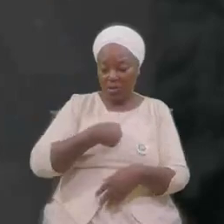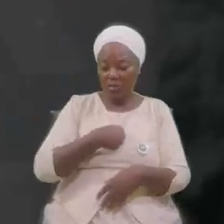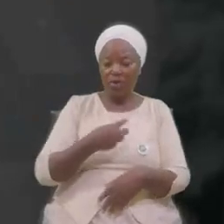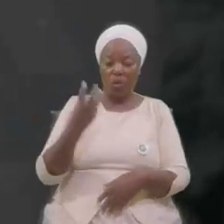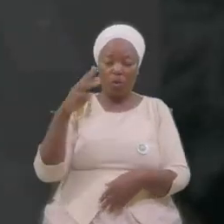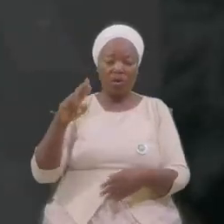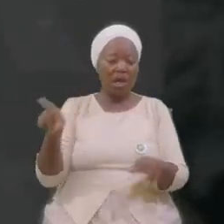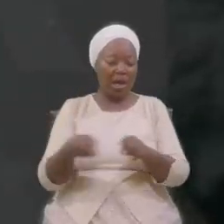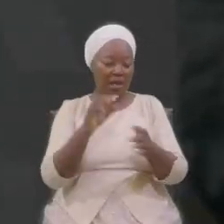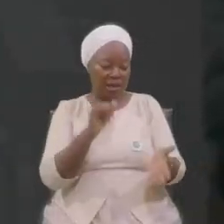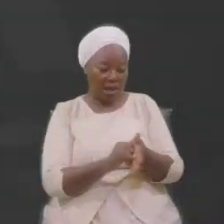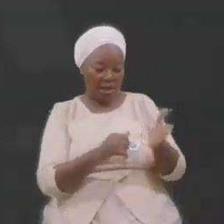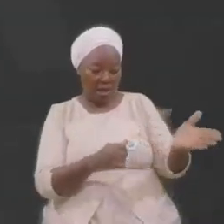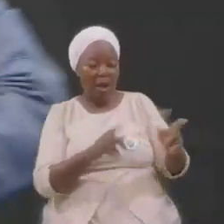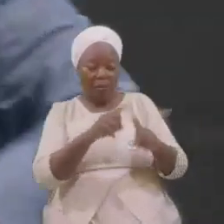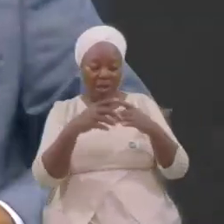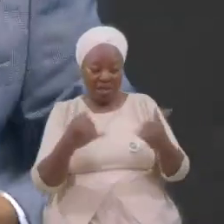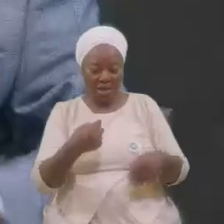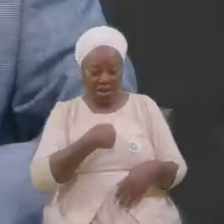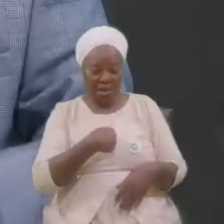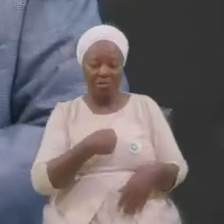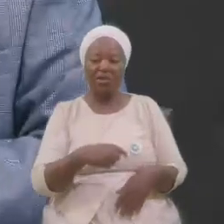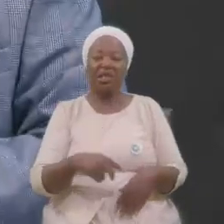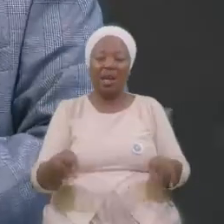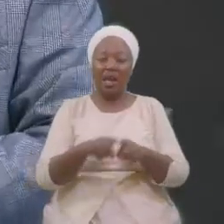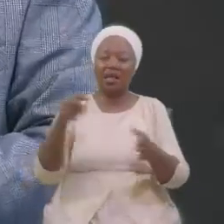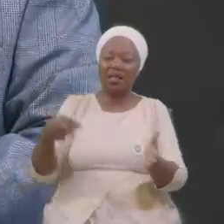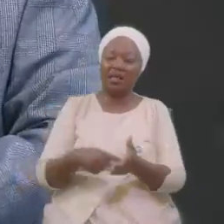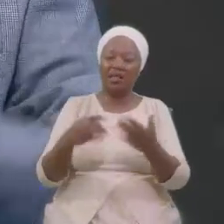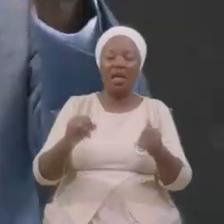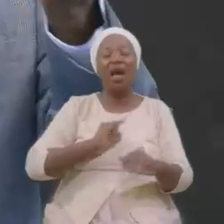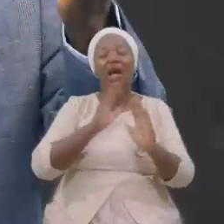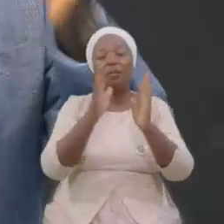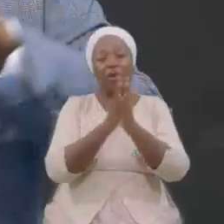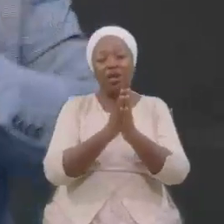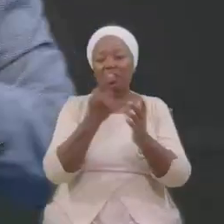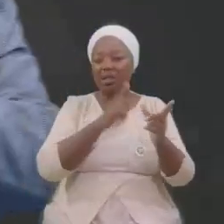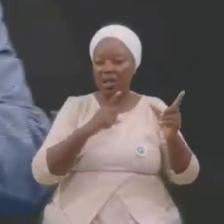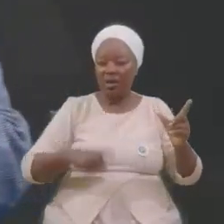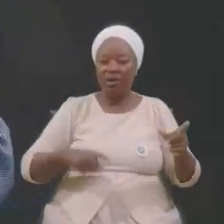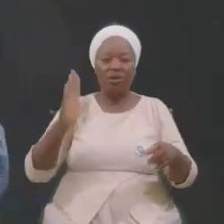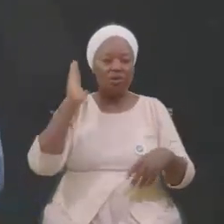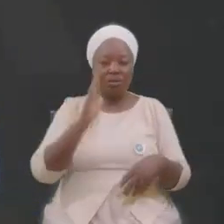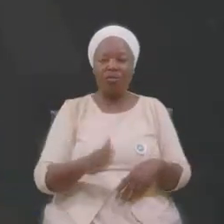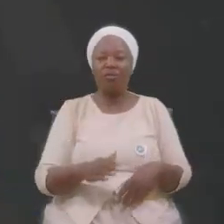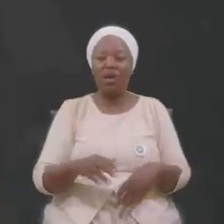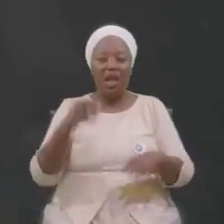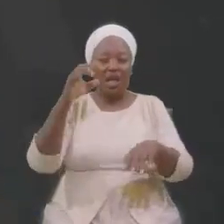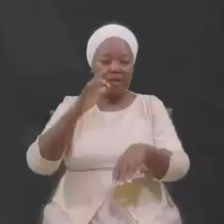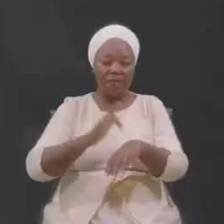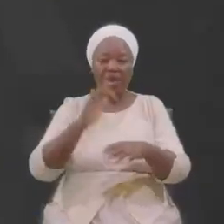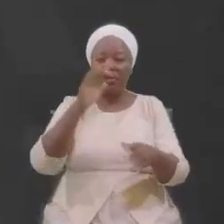but now I am like this. I pray the Lord will effect all